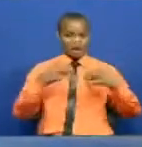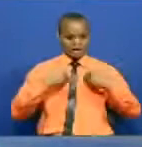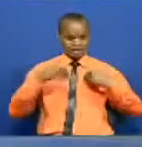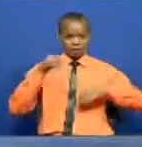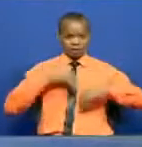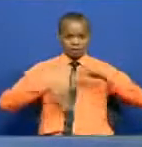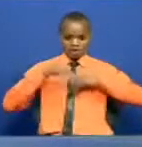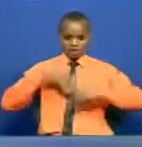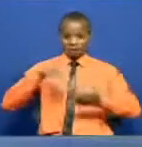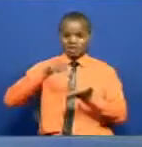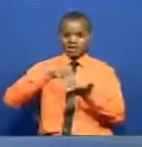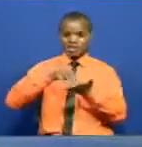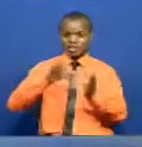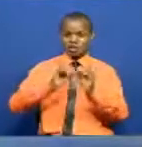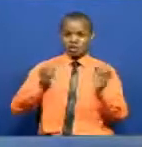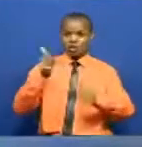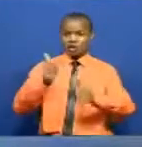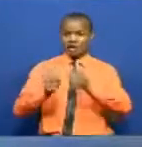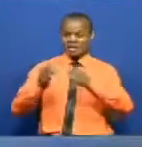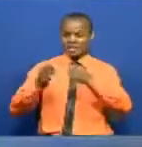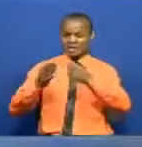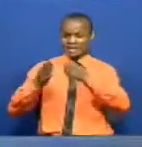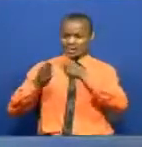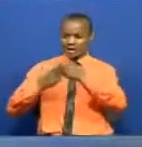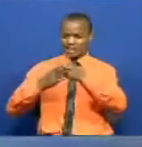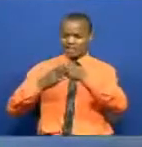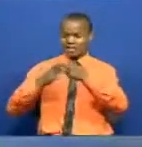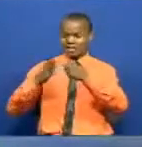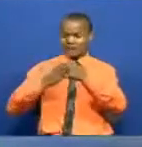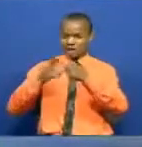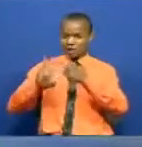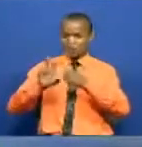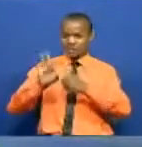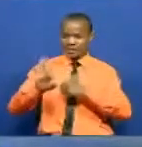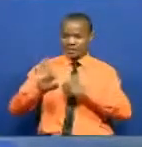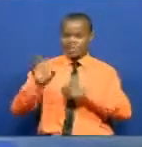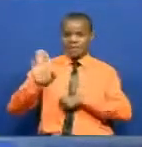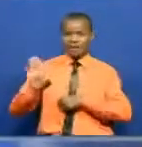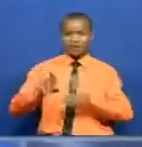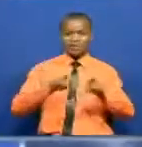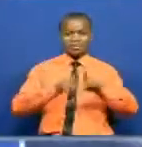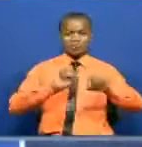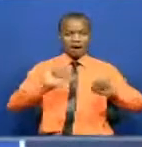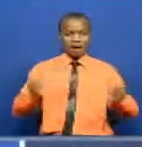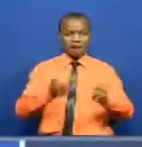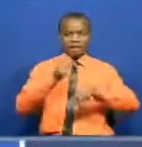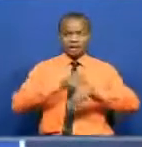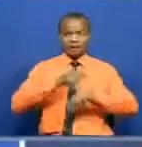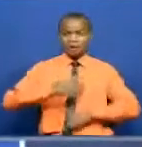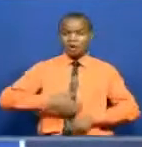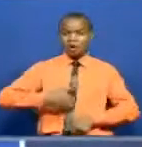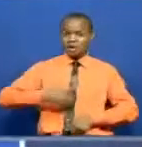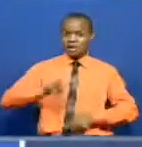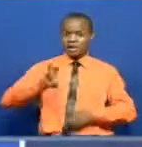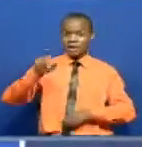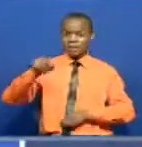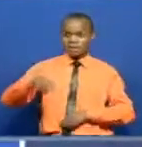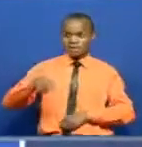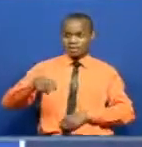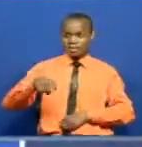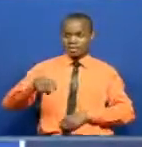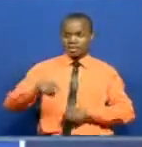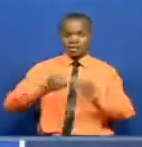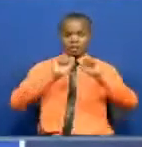of 923 million shillings. This comes as Malindi Court ordered Malindi Member of Parliament Aisha Jumwa